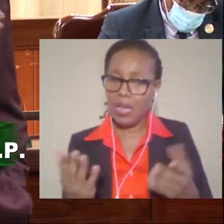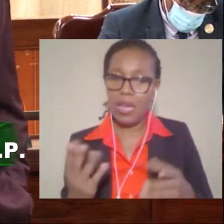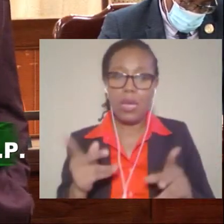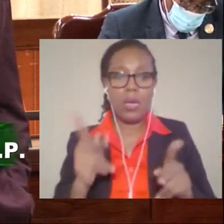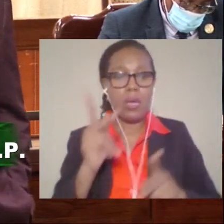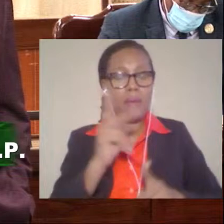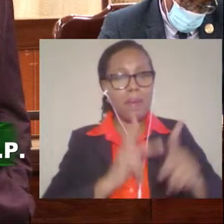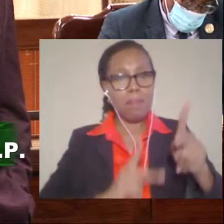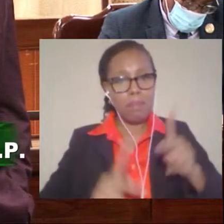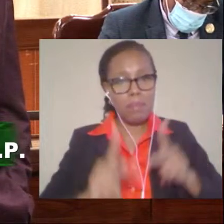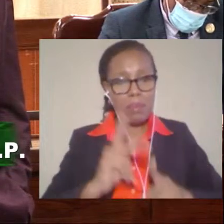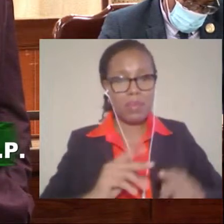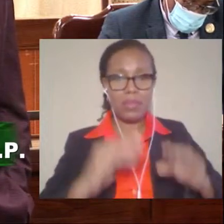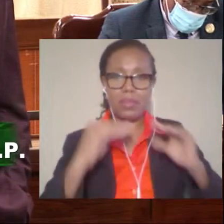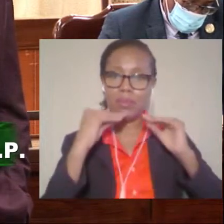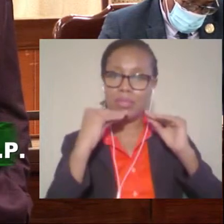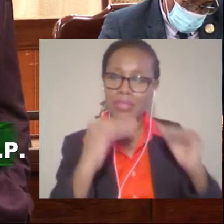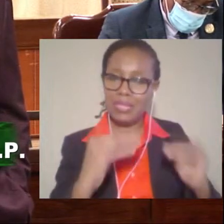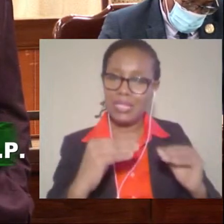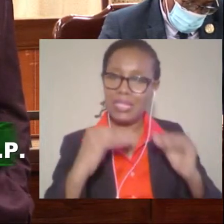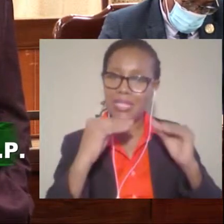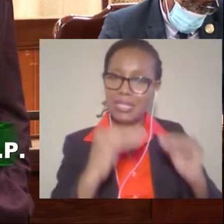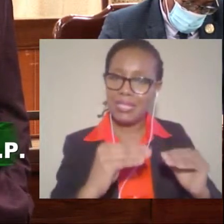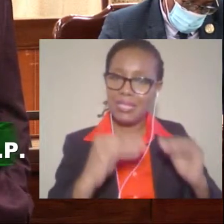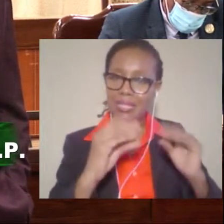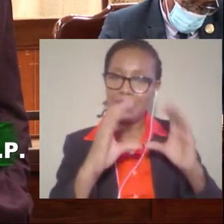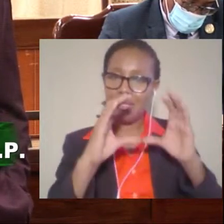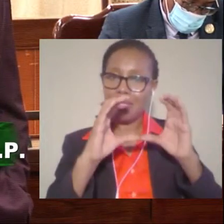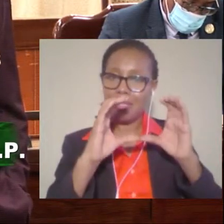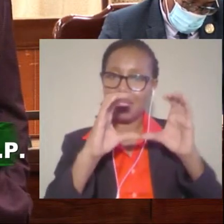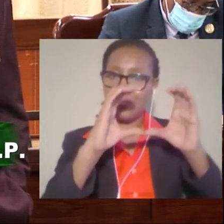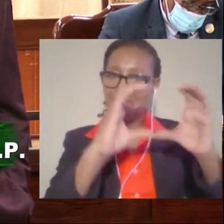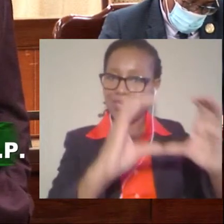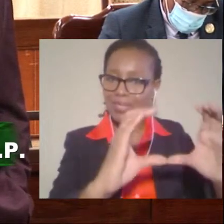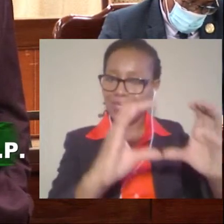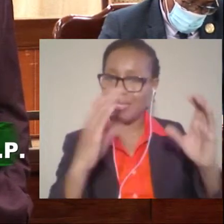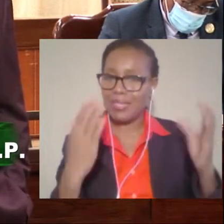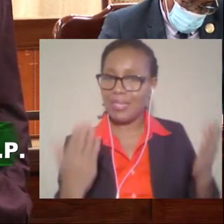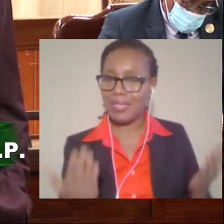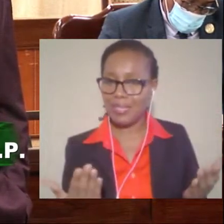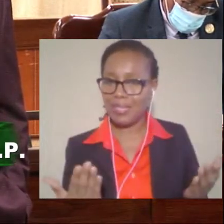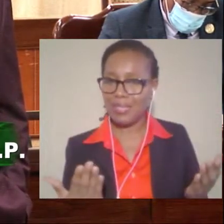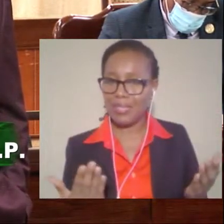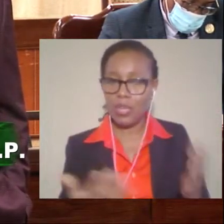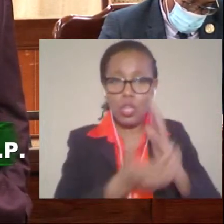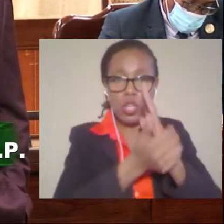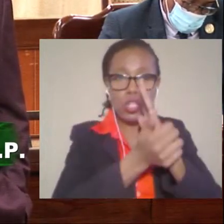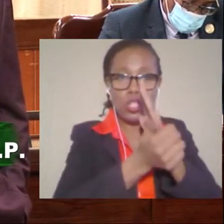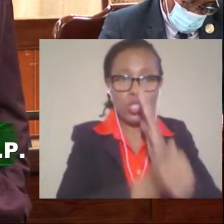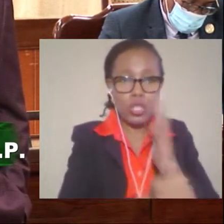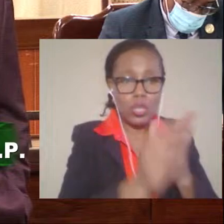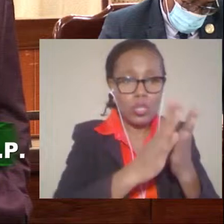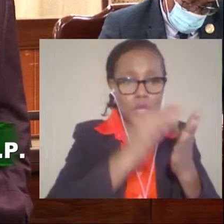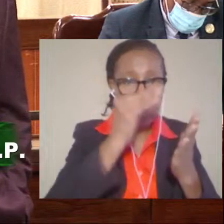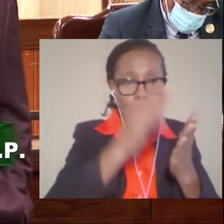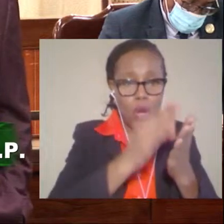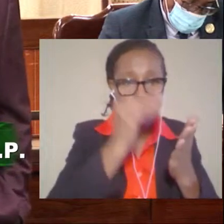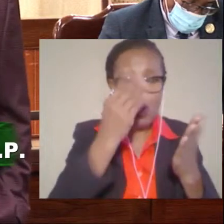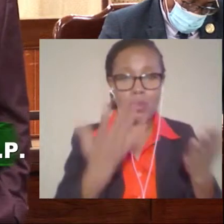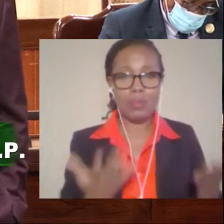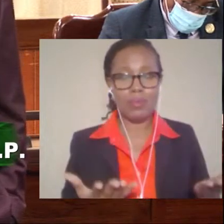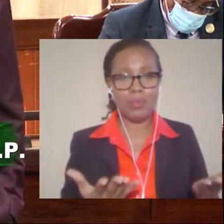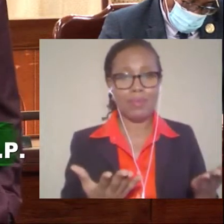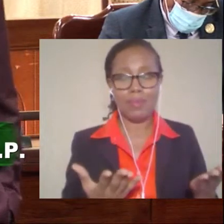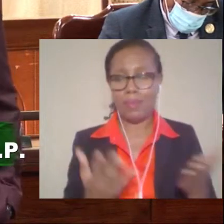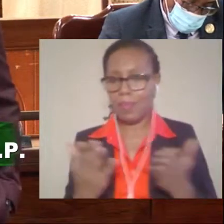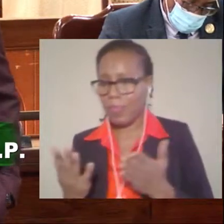market demands, and what we produce and who we qualify in terms of what the national